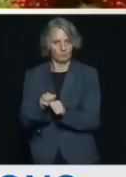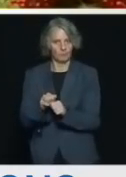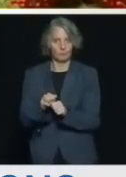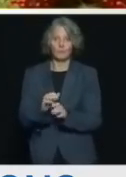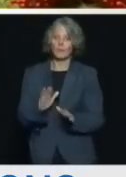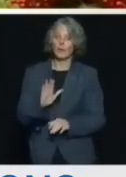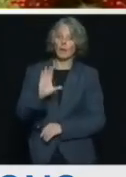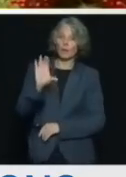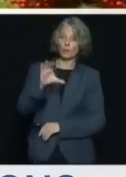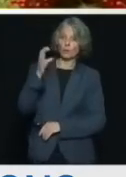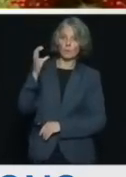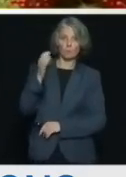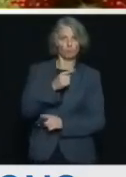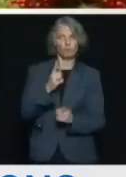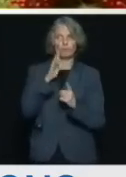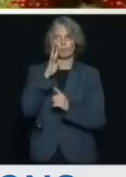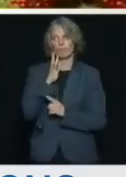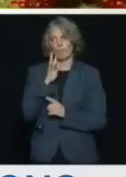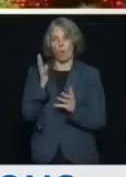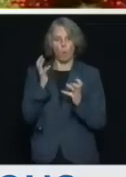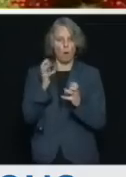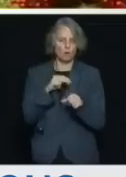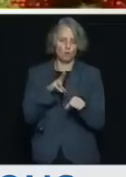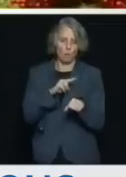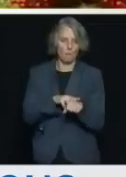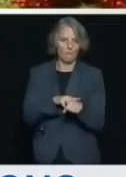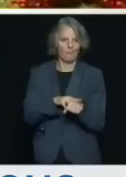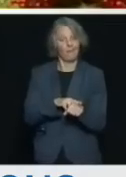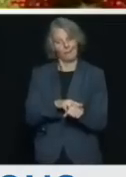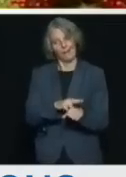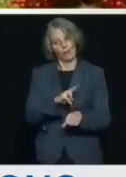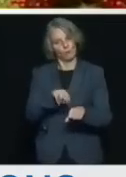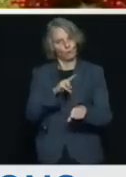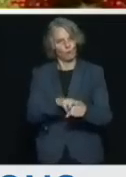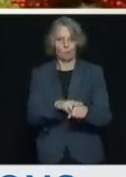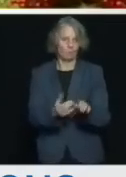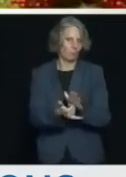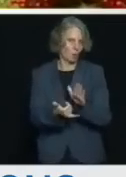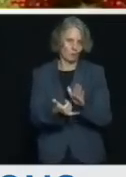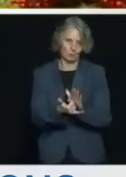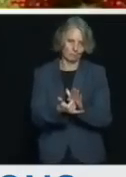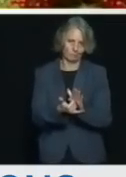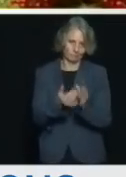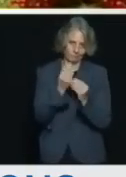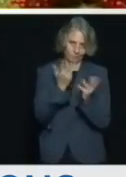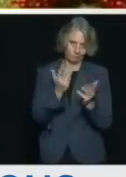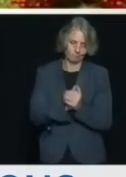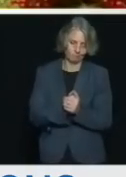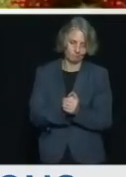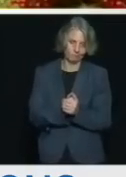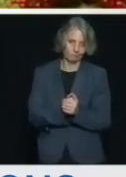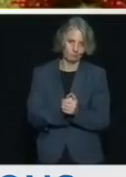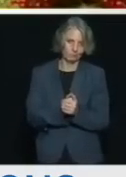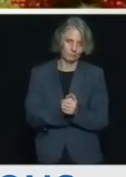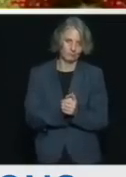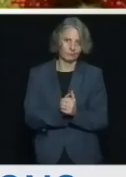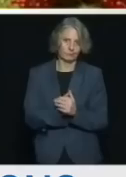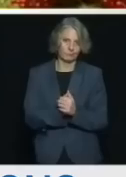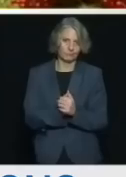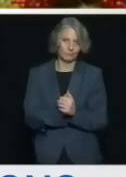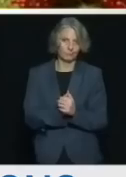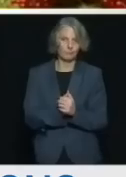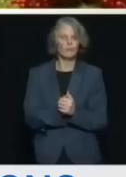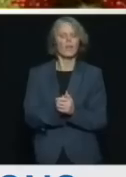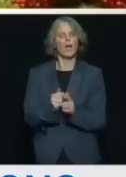and have as normal a Christmas as possible, even though a normal Christmas is, quite frankly, right out of the question. But